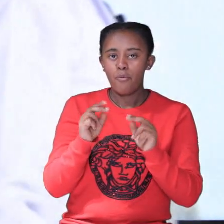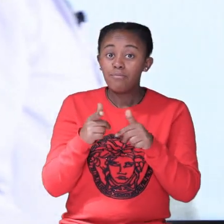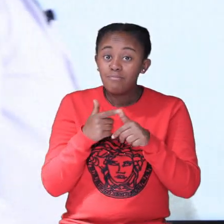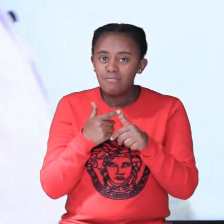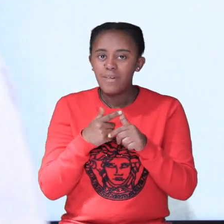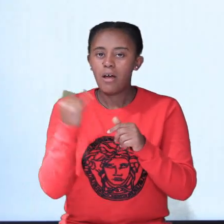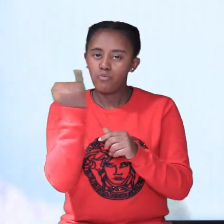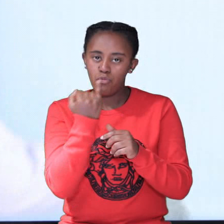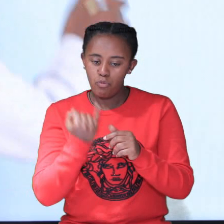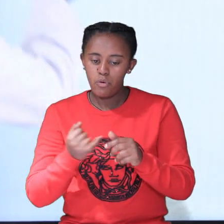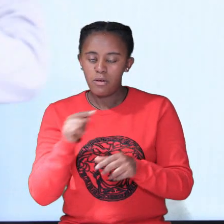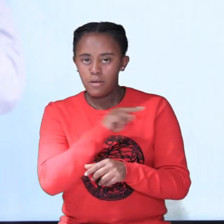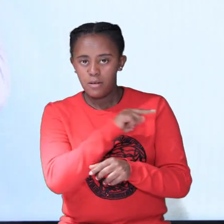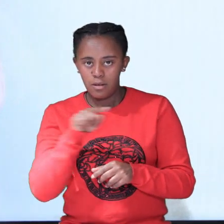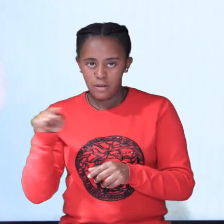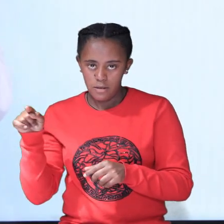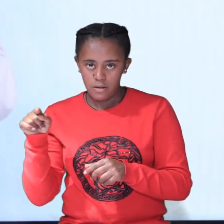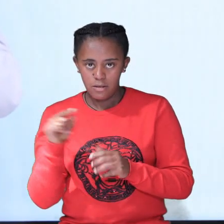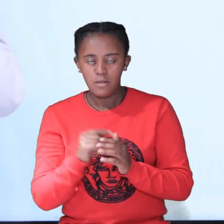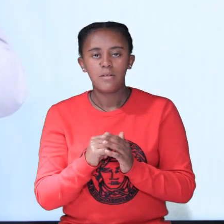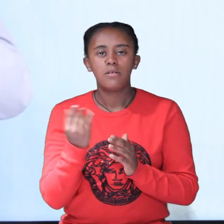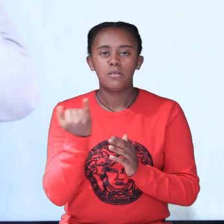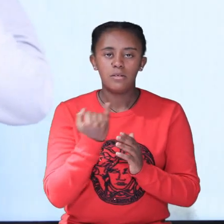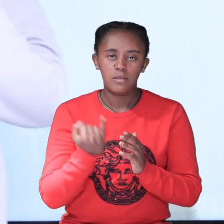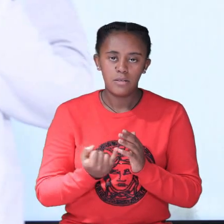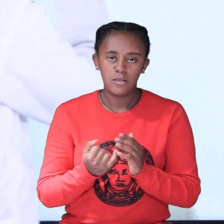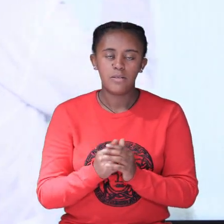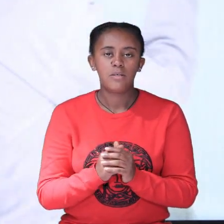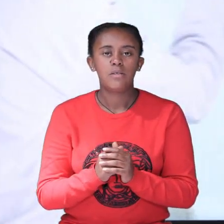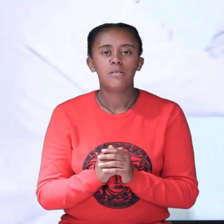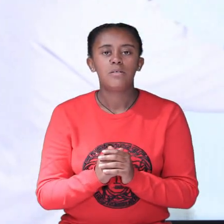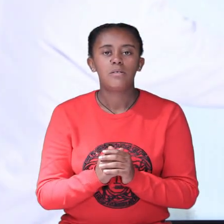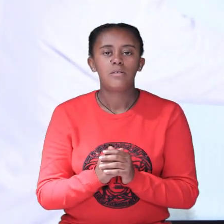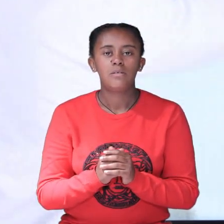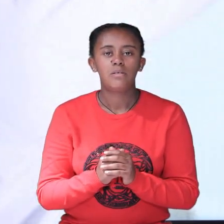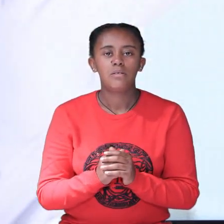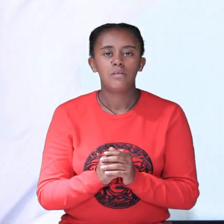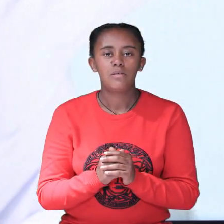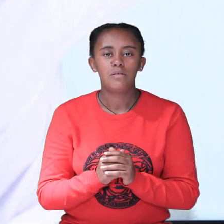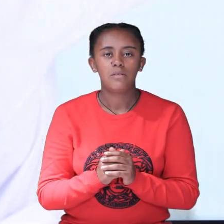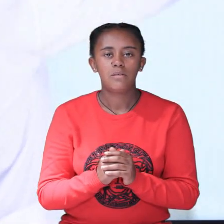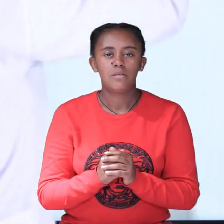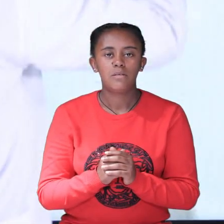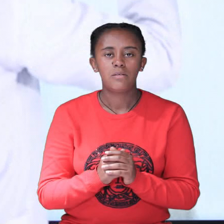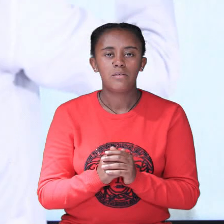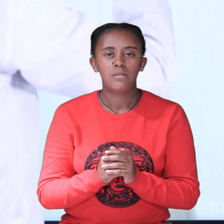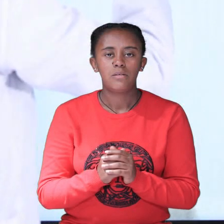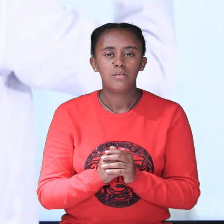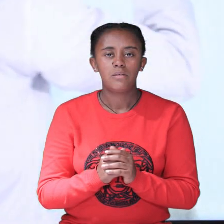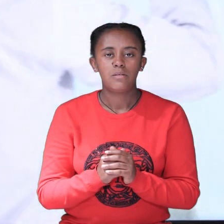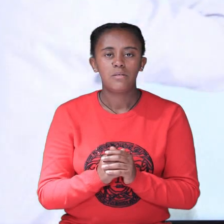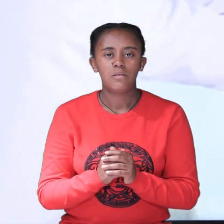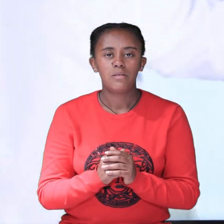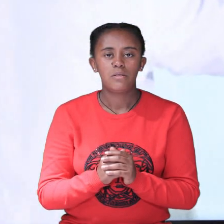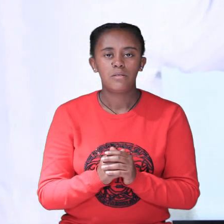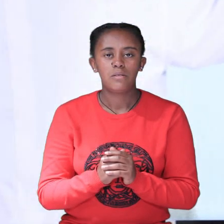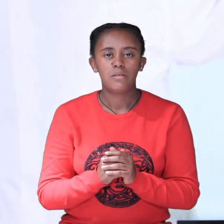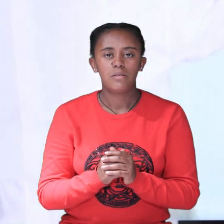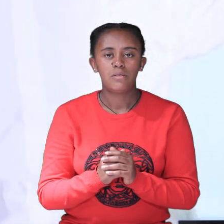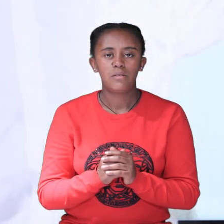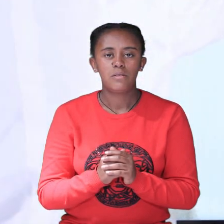strikes on a reflecting surface at an angle of 40 degree from the normal.